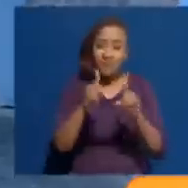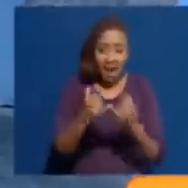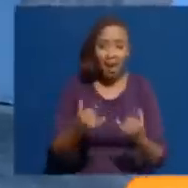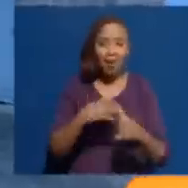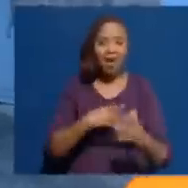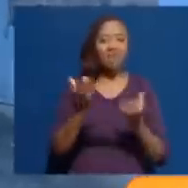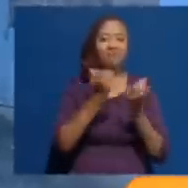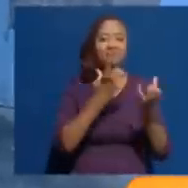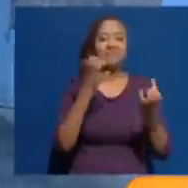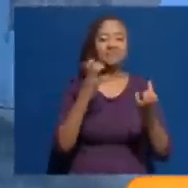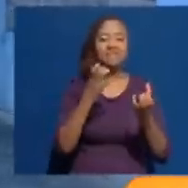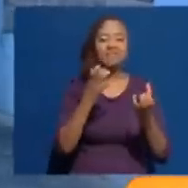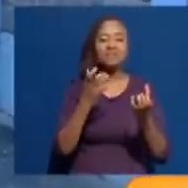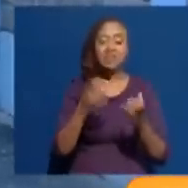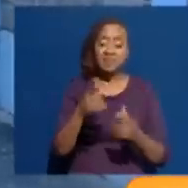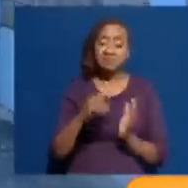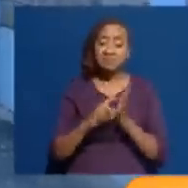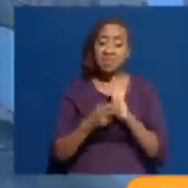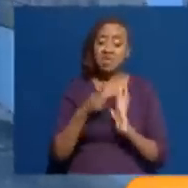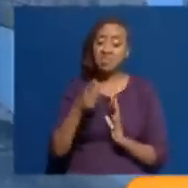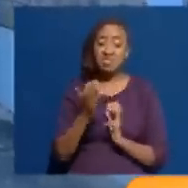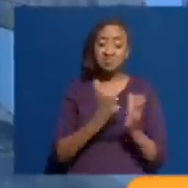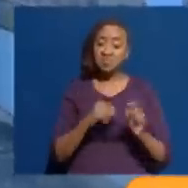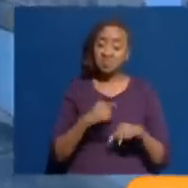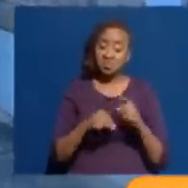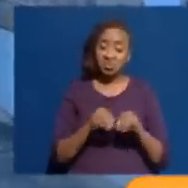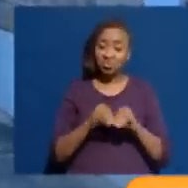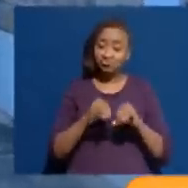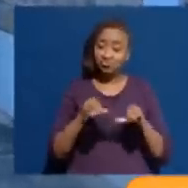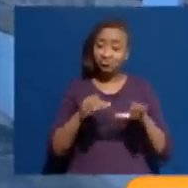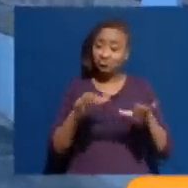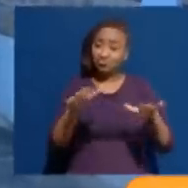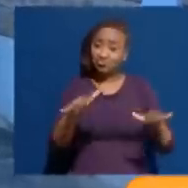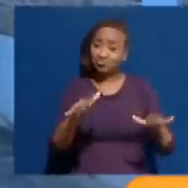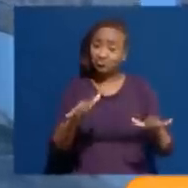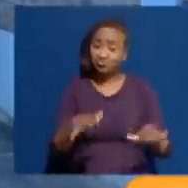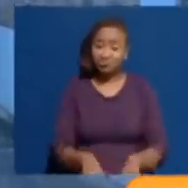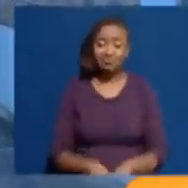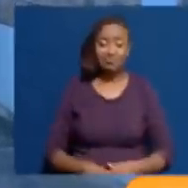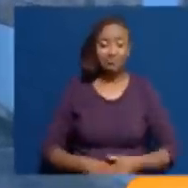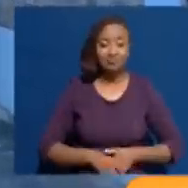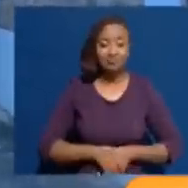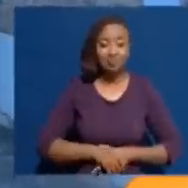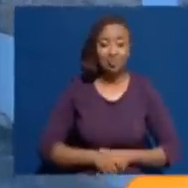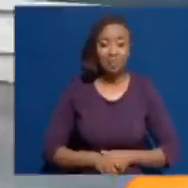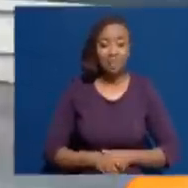clear indication that the trade is getting bigger by the day. Hassan Mugambi, Citizen TV.